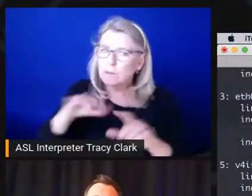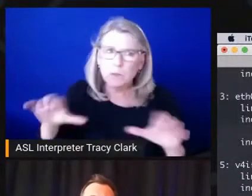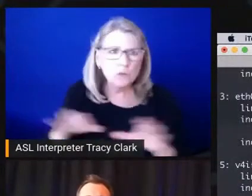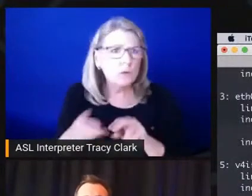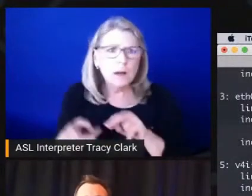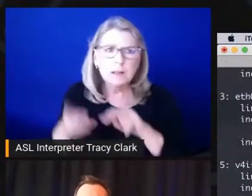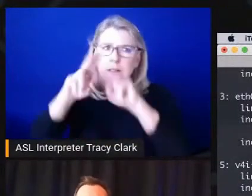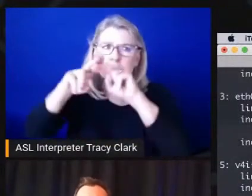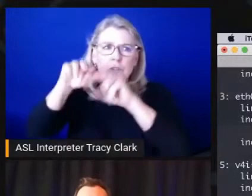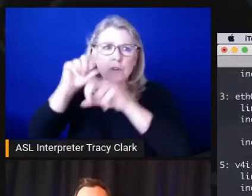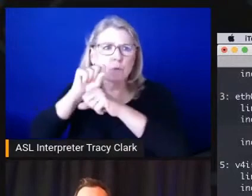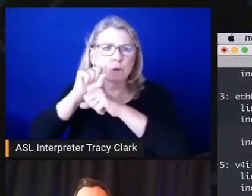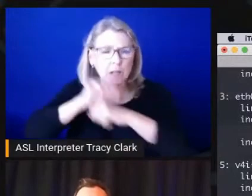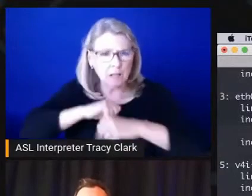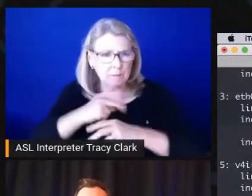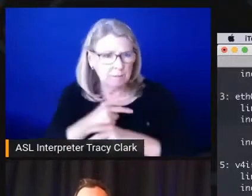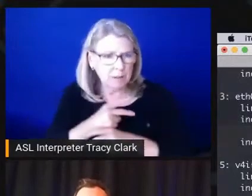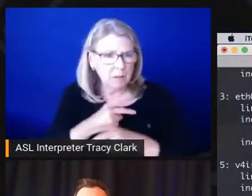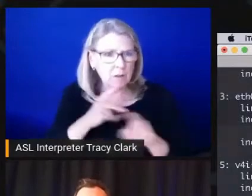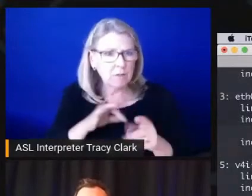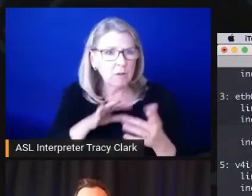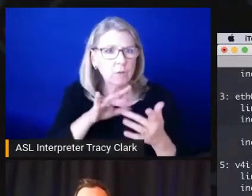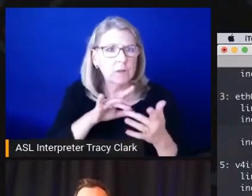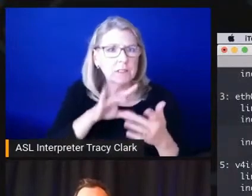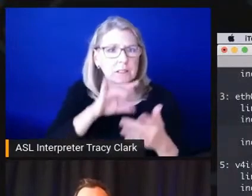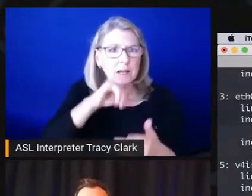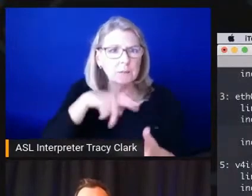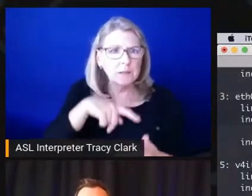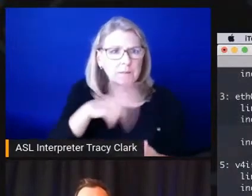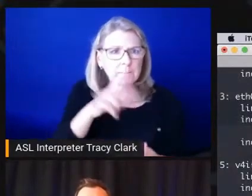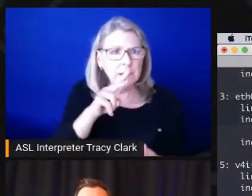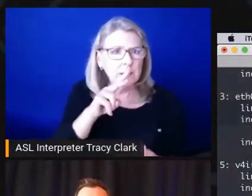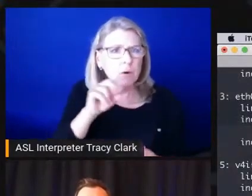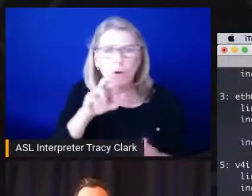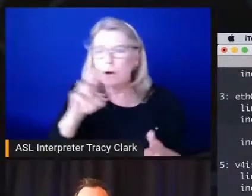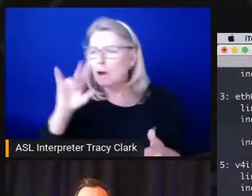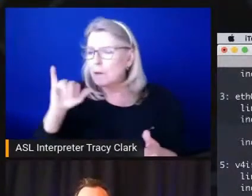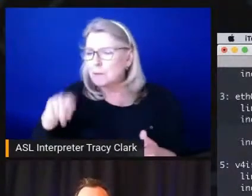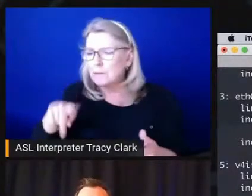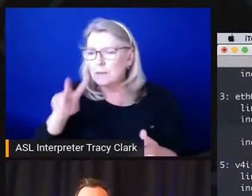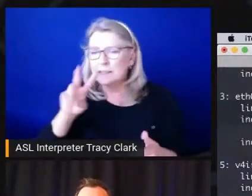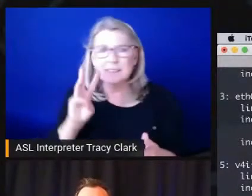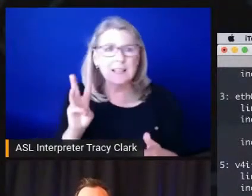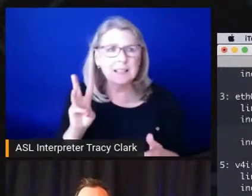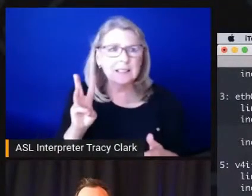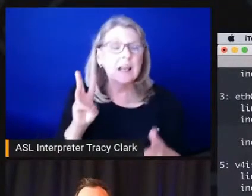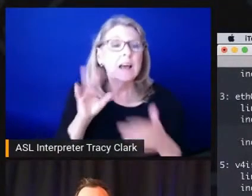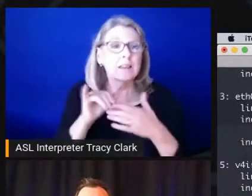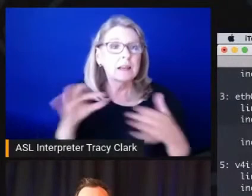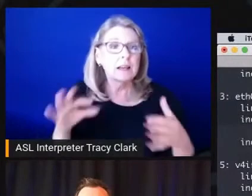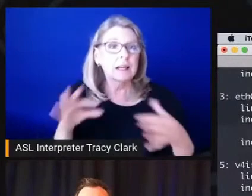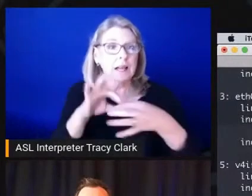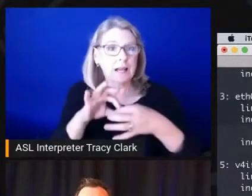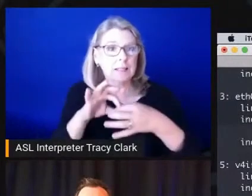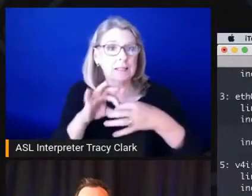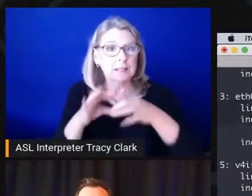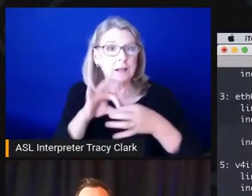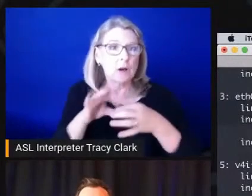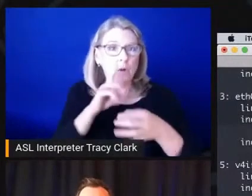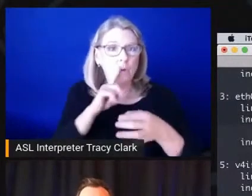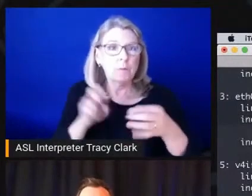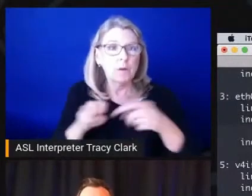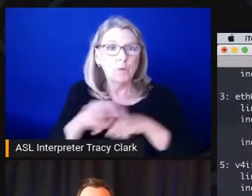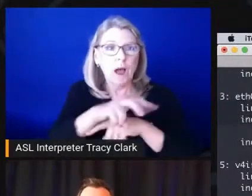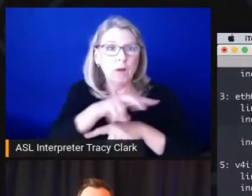you're reaching an IPv4 or IPv6. The connectivity just gets dynamically routed for